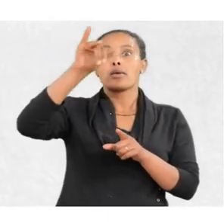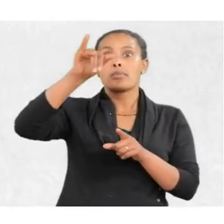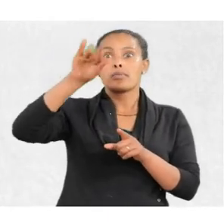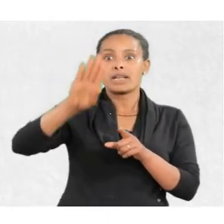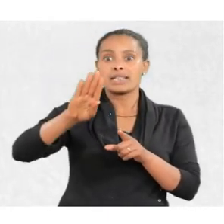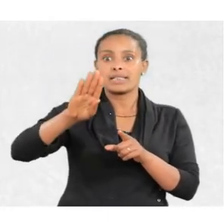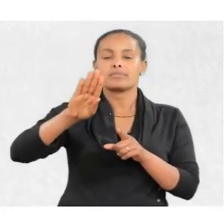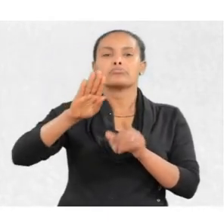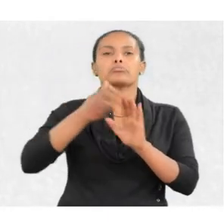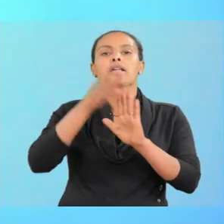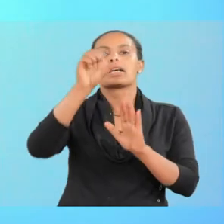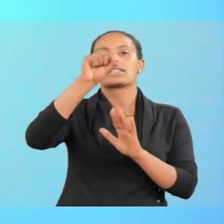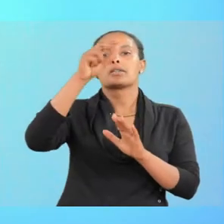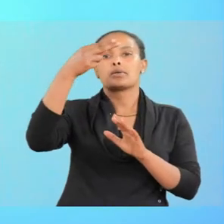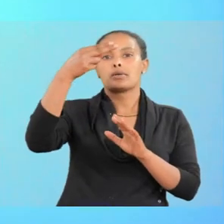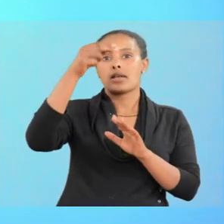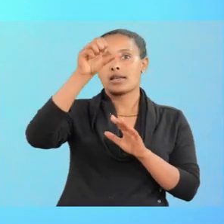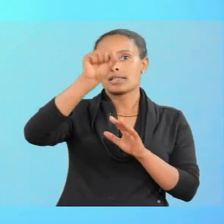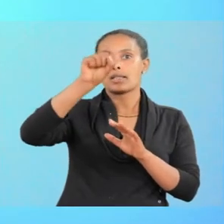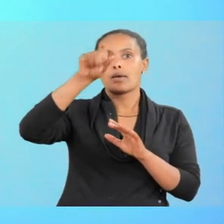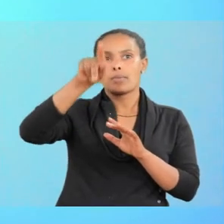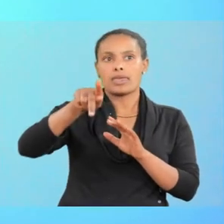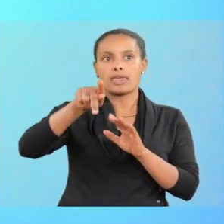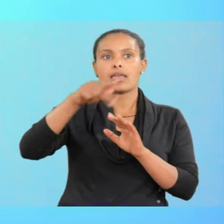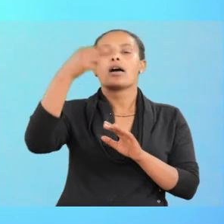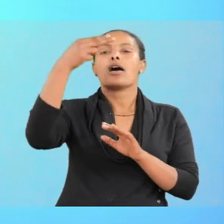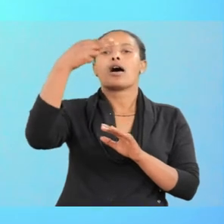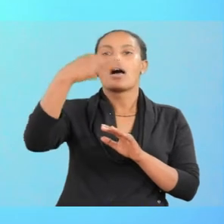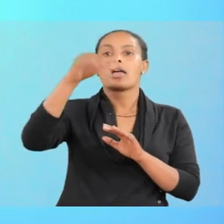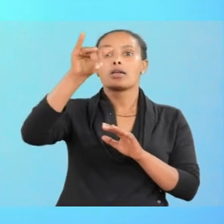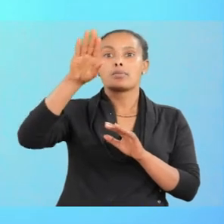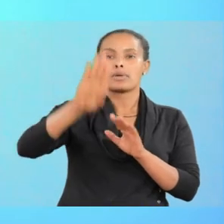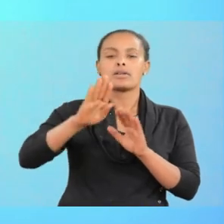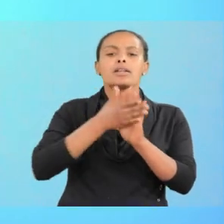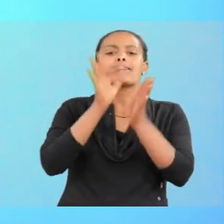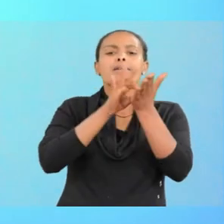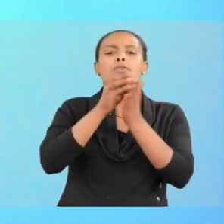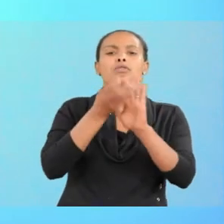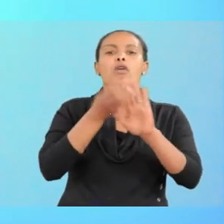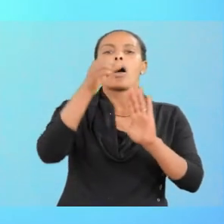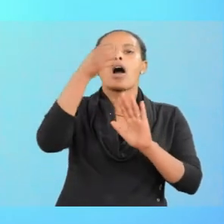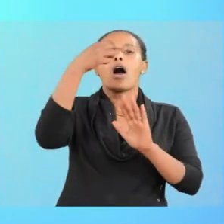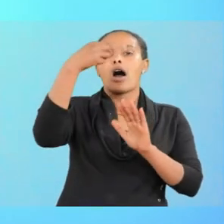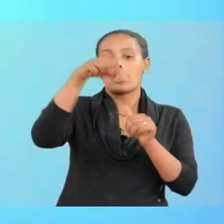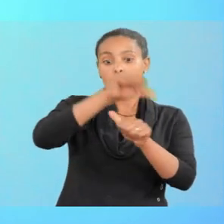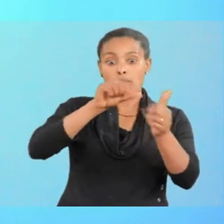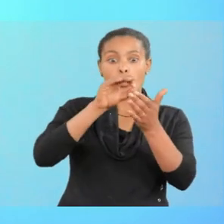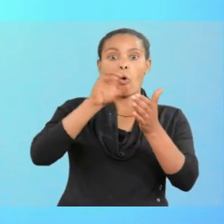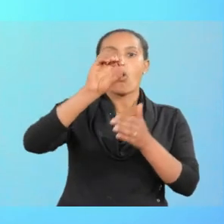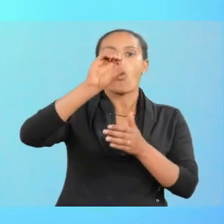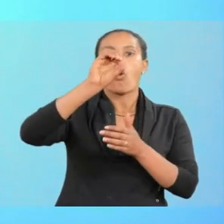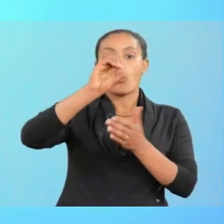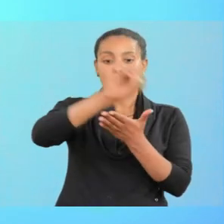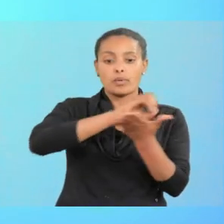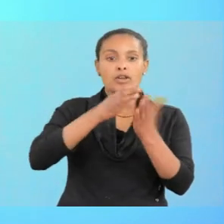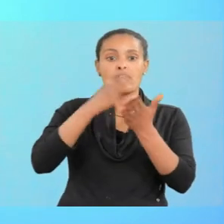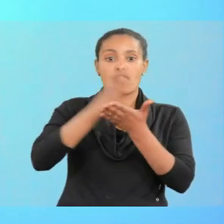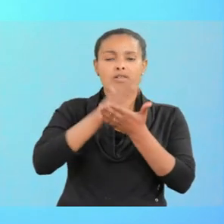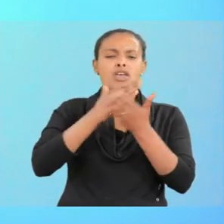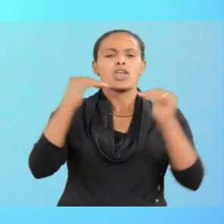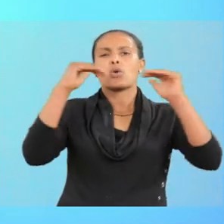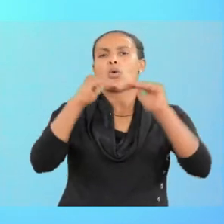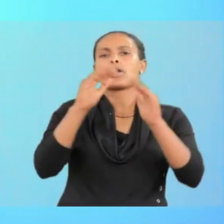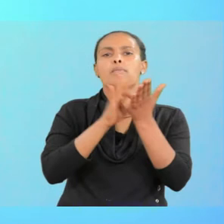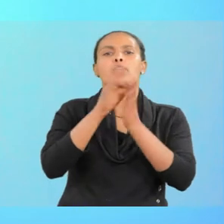orbitals. Sp hybrid orbital. The number of atomic orbitals involved equal